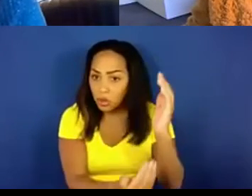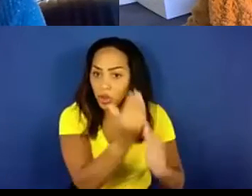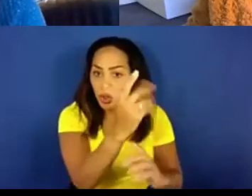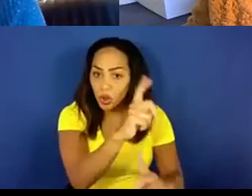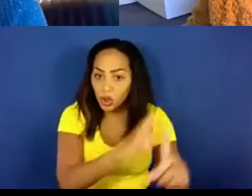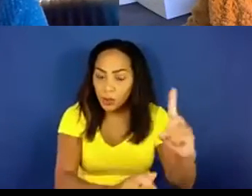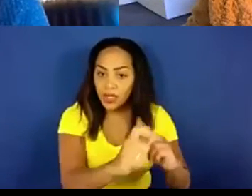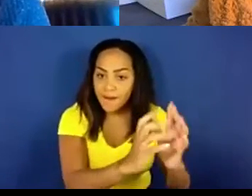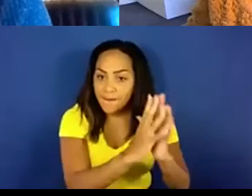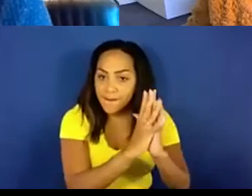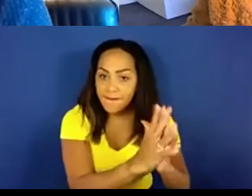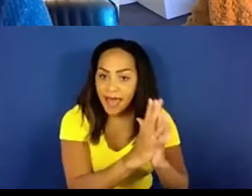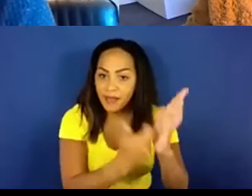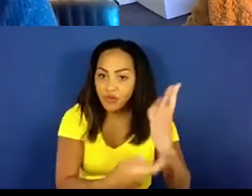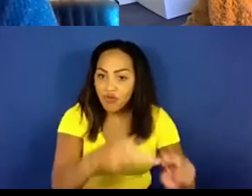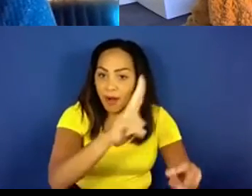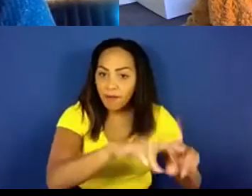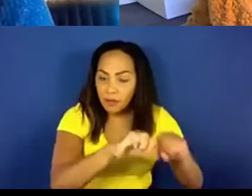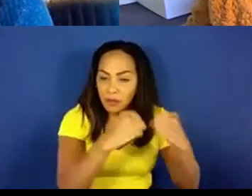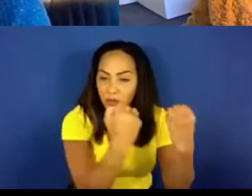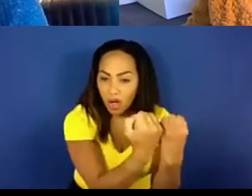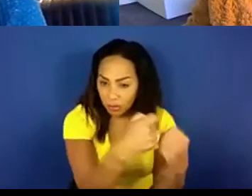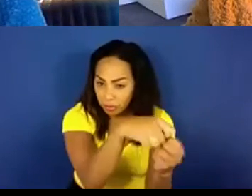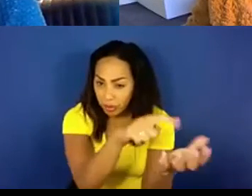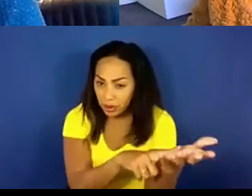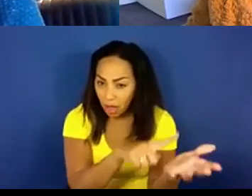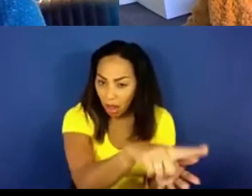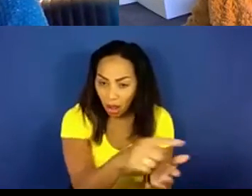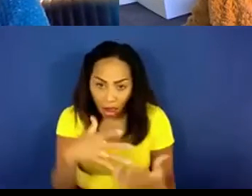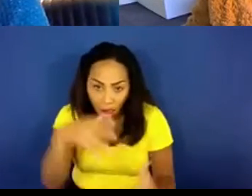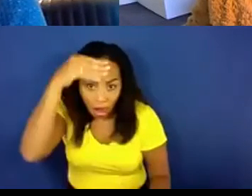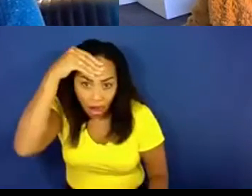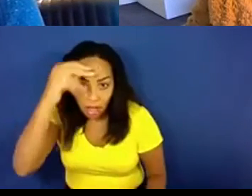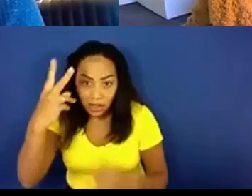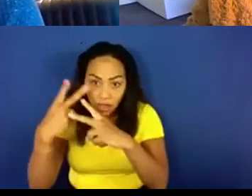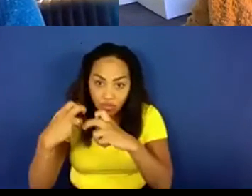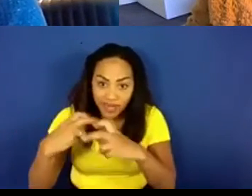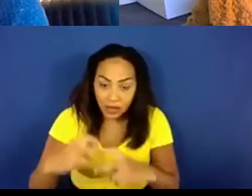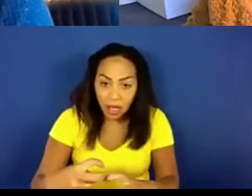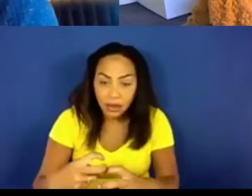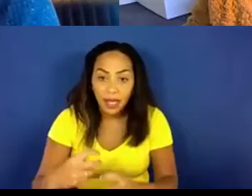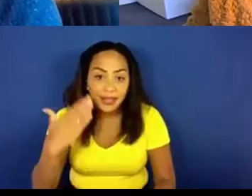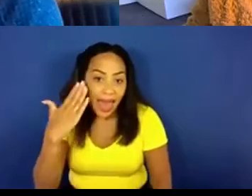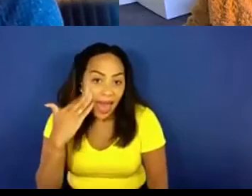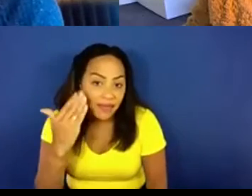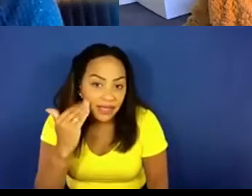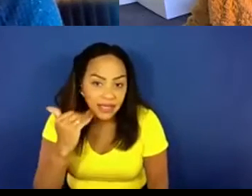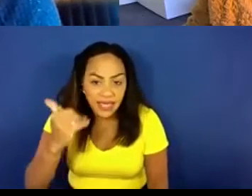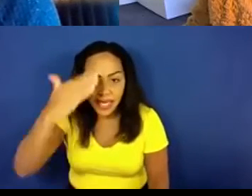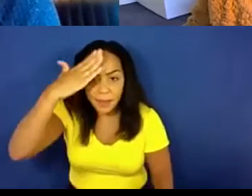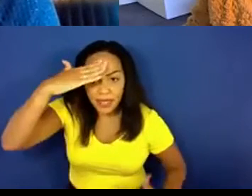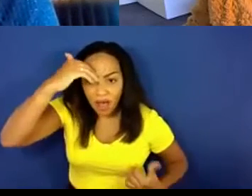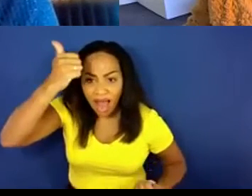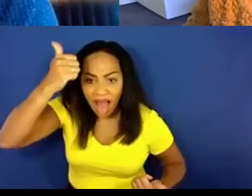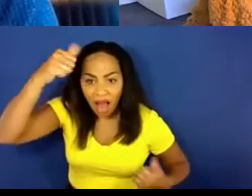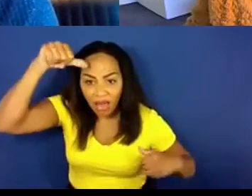in Bristol. Also learnt about research into ethnicity and mental health. And again,